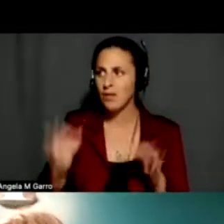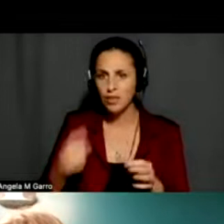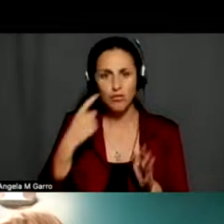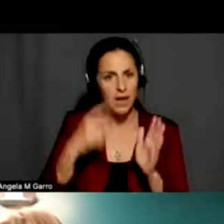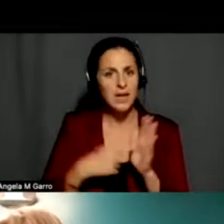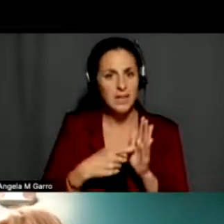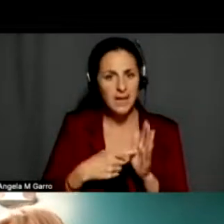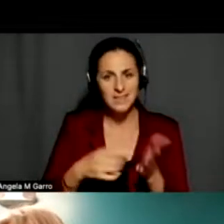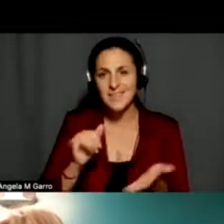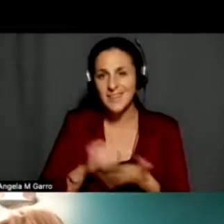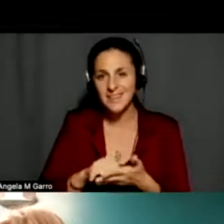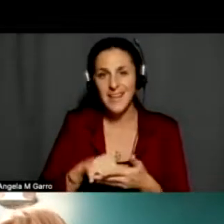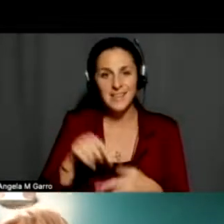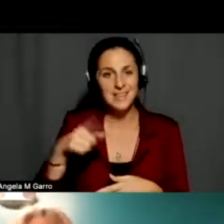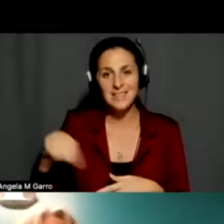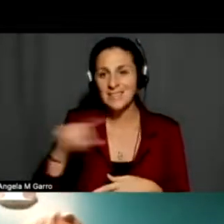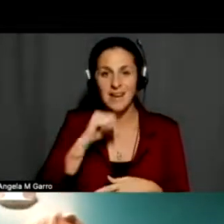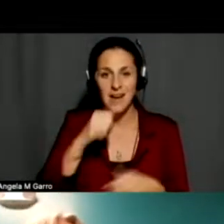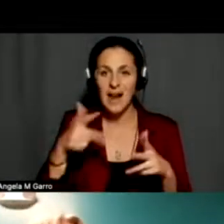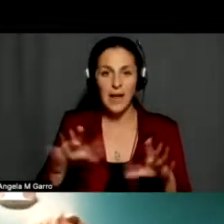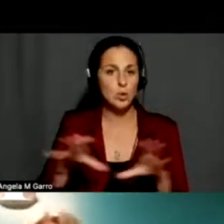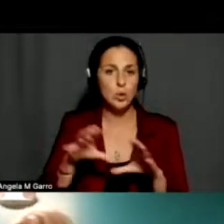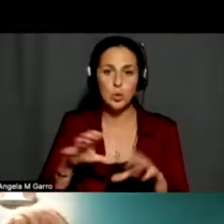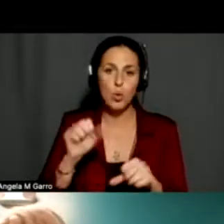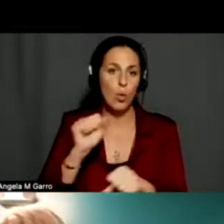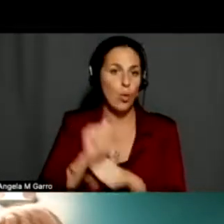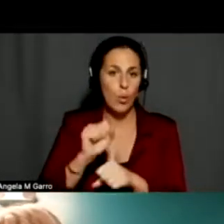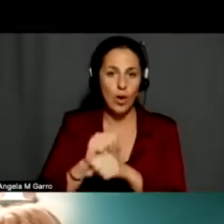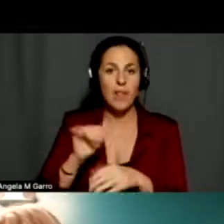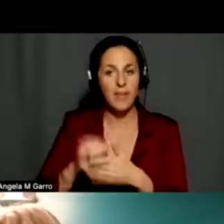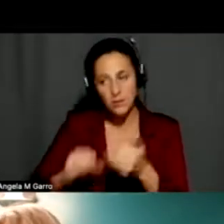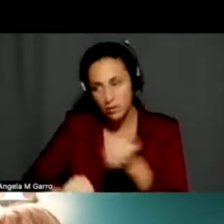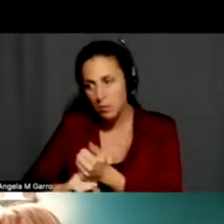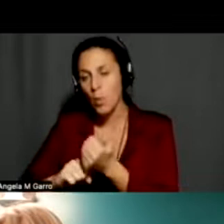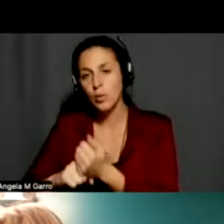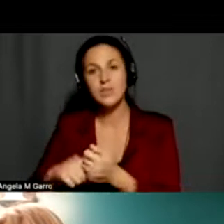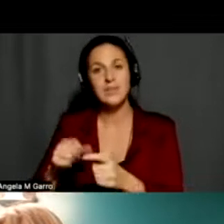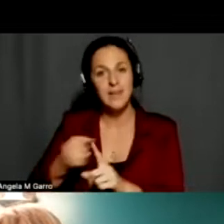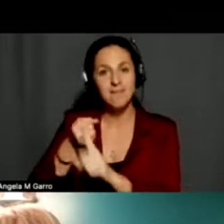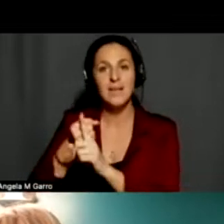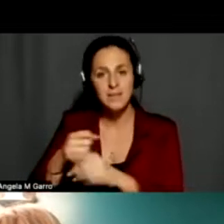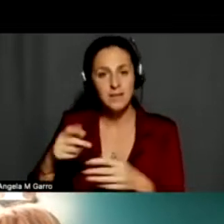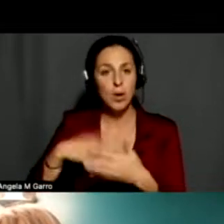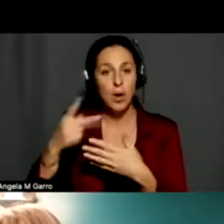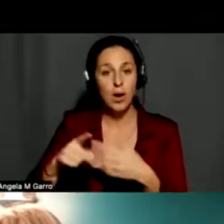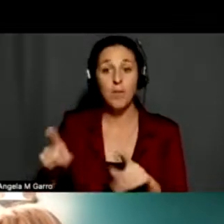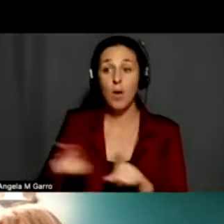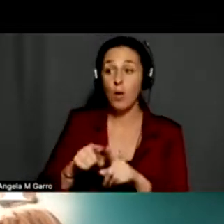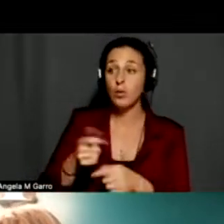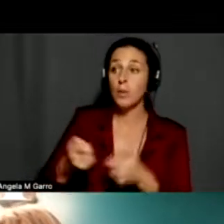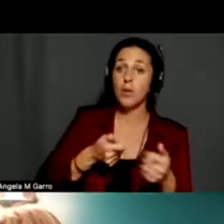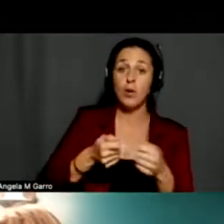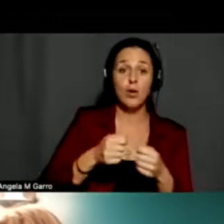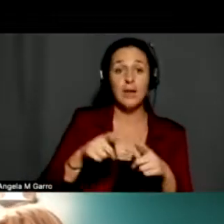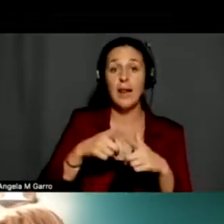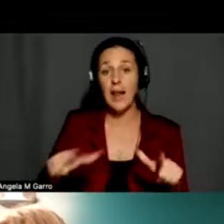TOSAs are not allowed to do the work that supports an effective program. In addition to pulling language and literacy TOSAs